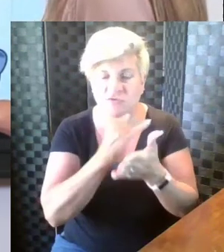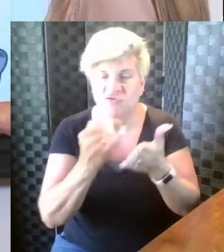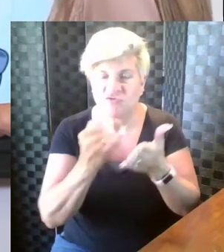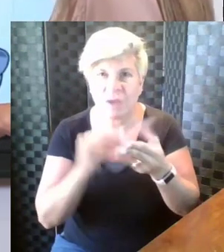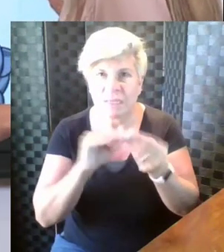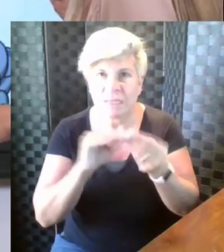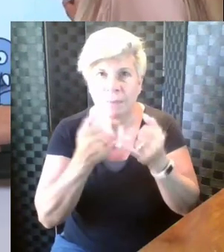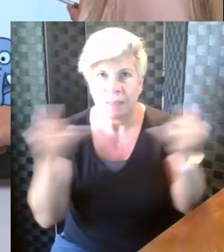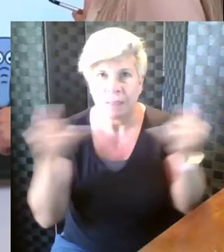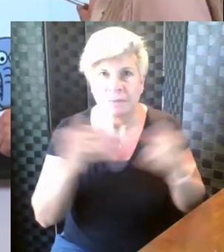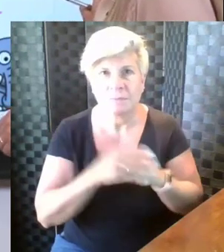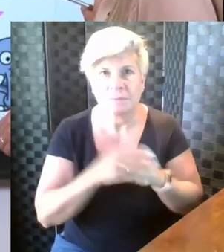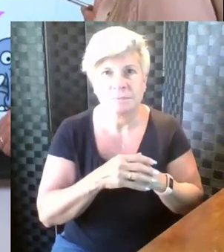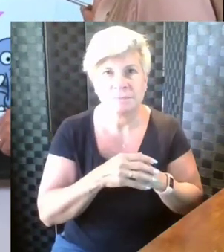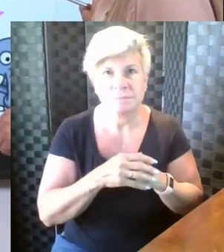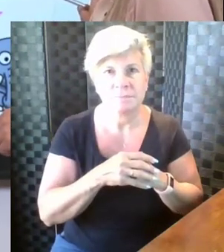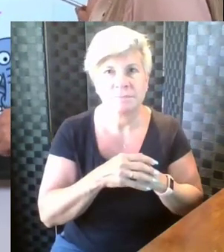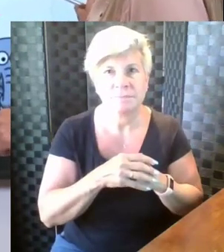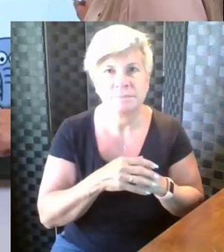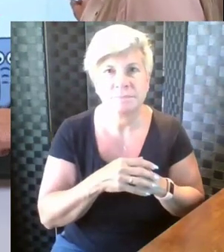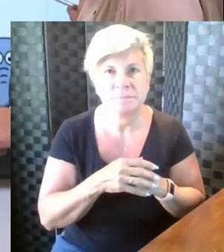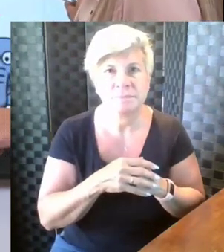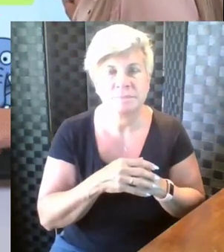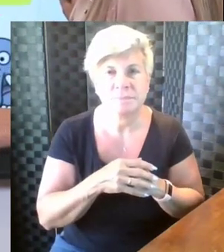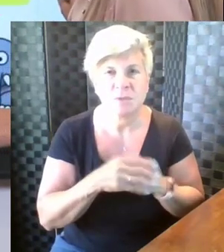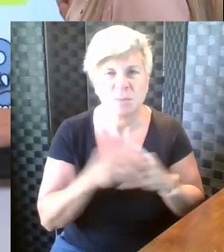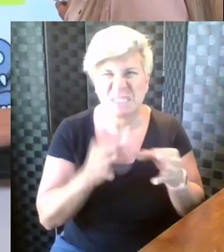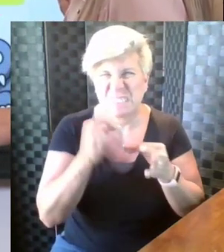line, so I'm going to skip through a couple of these.